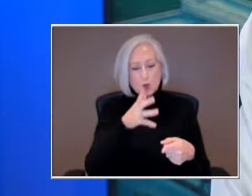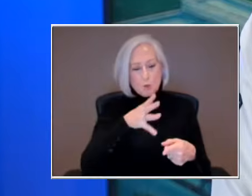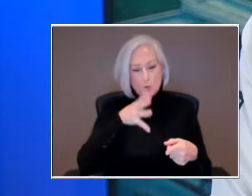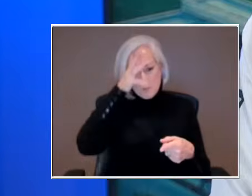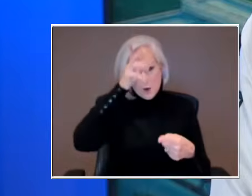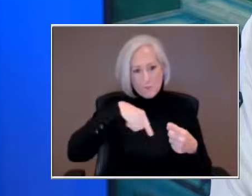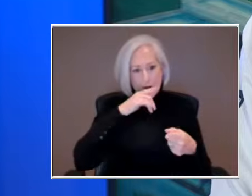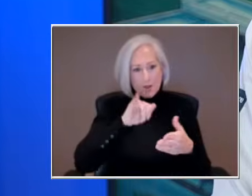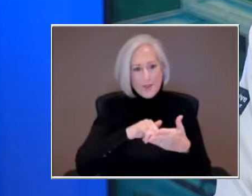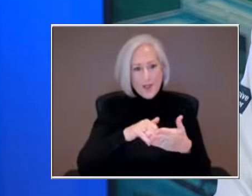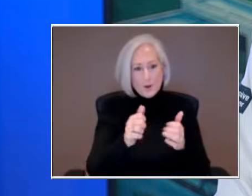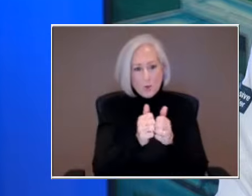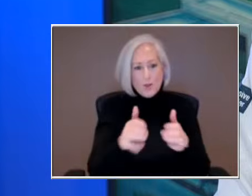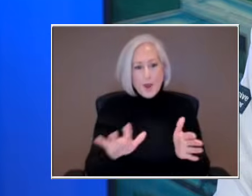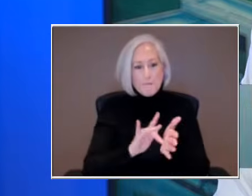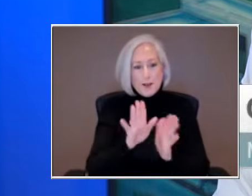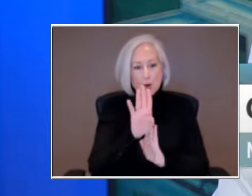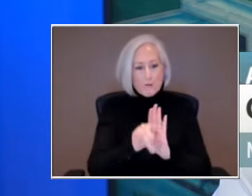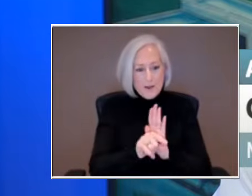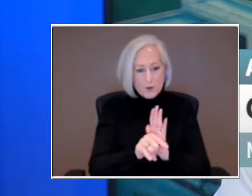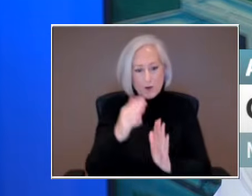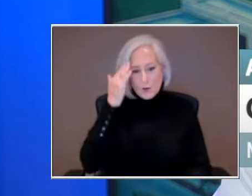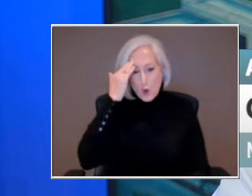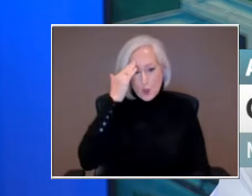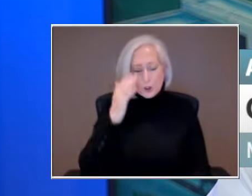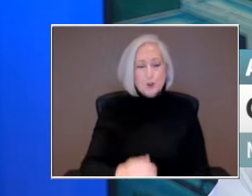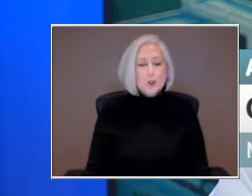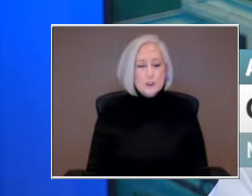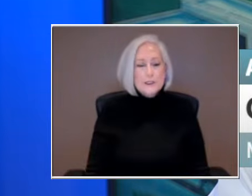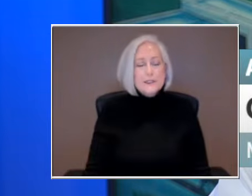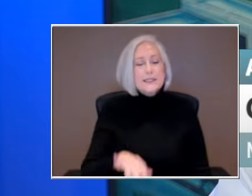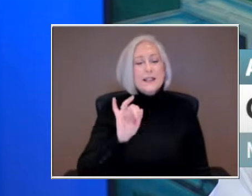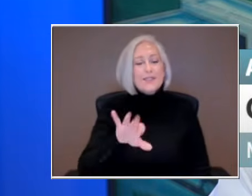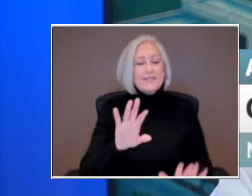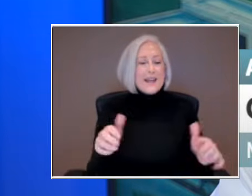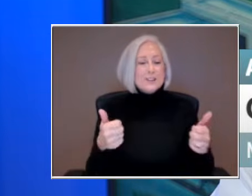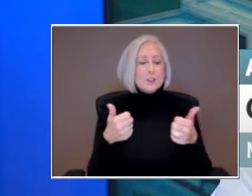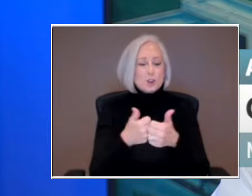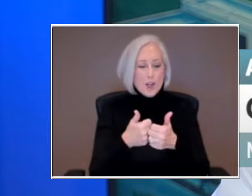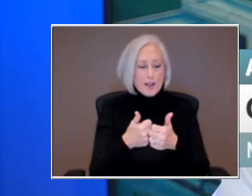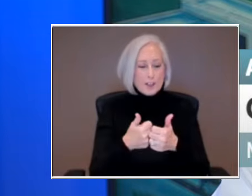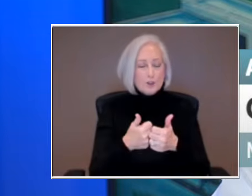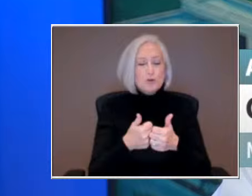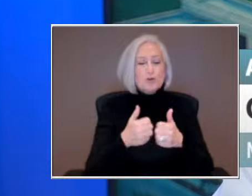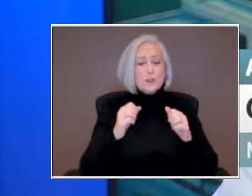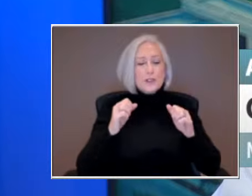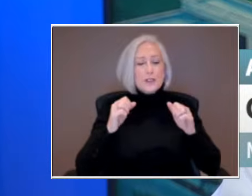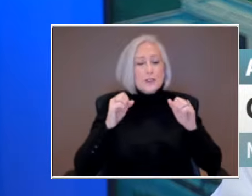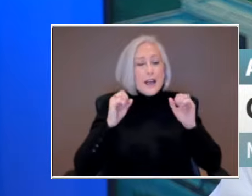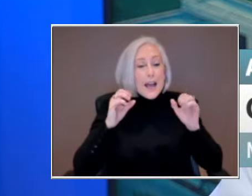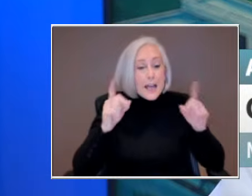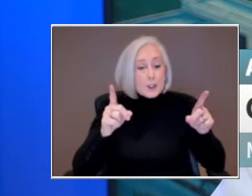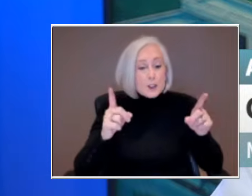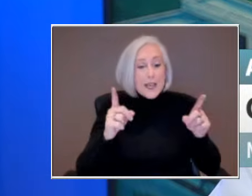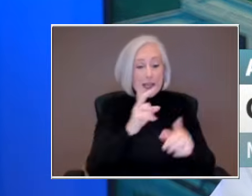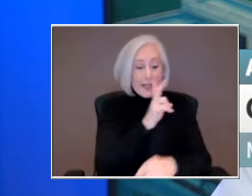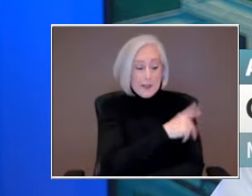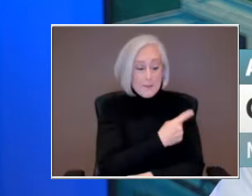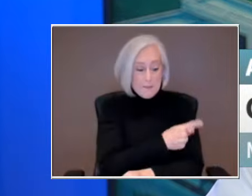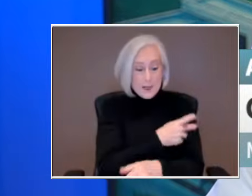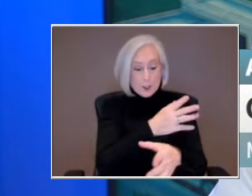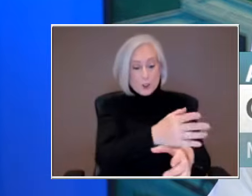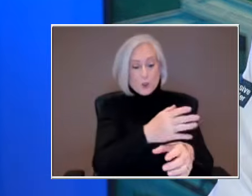biggest challenge for any oncologist is educating the patient in a way that they can receive the